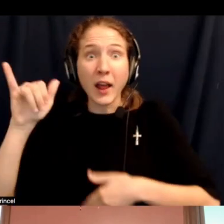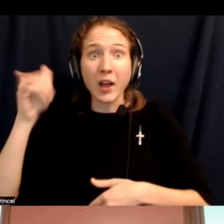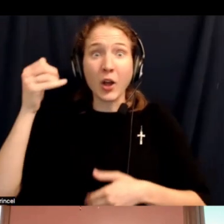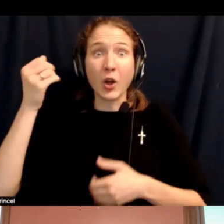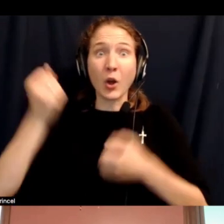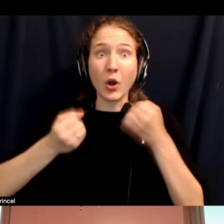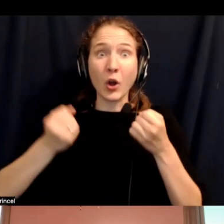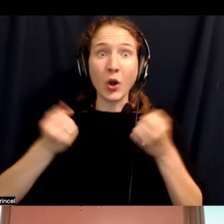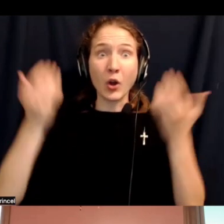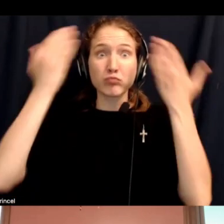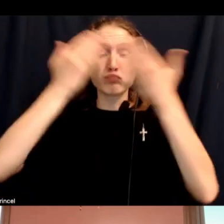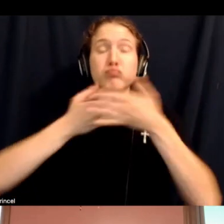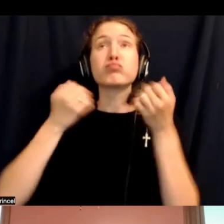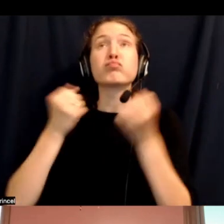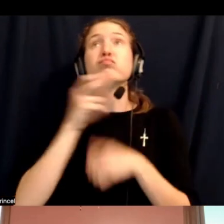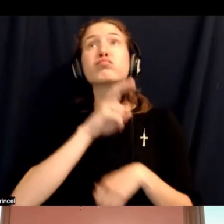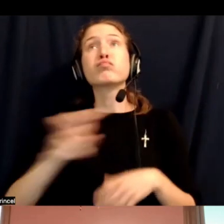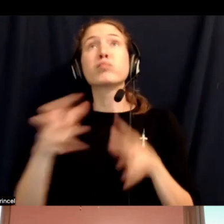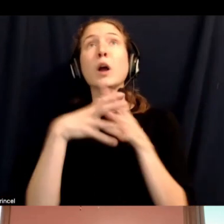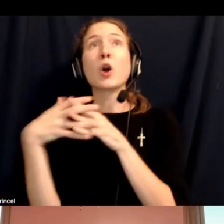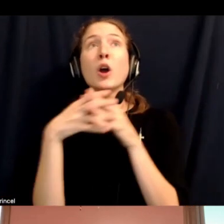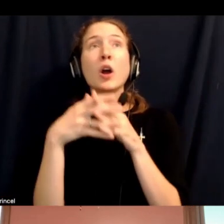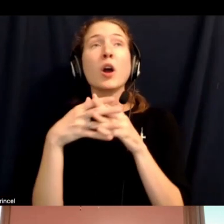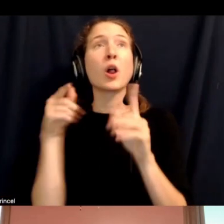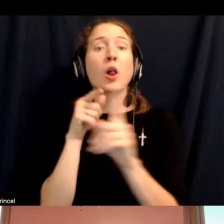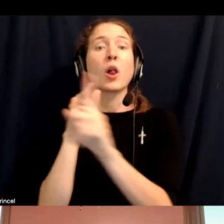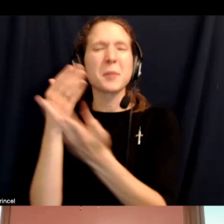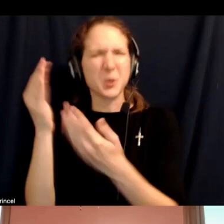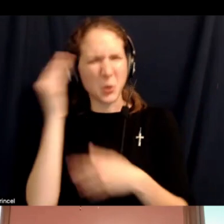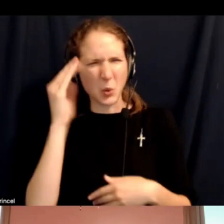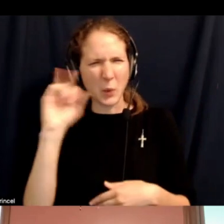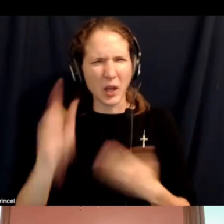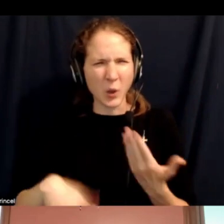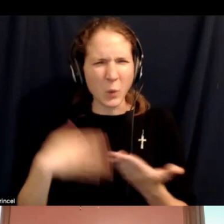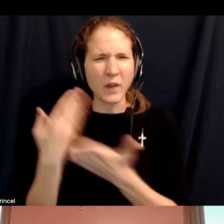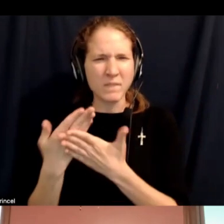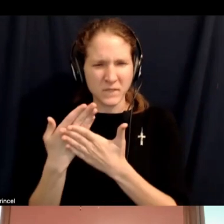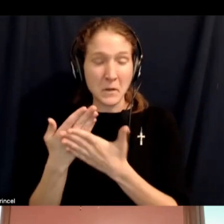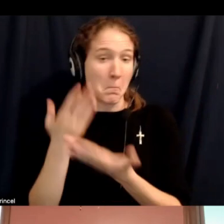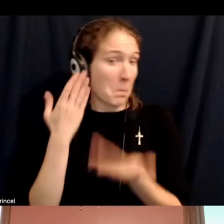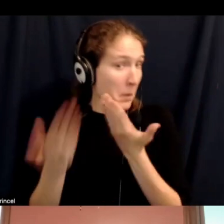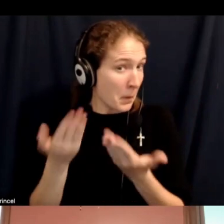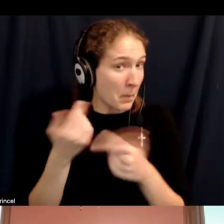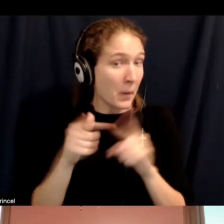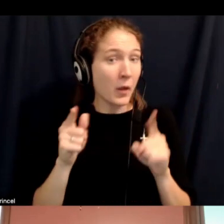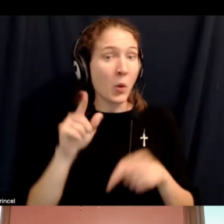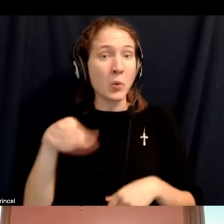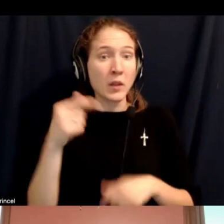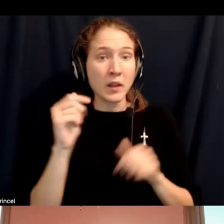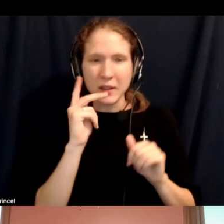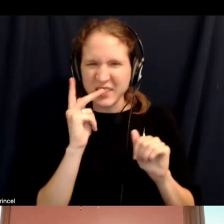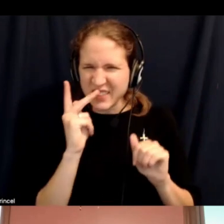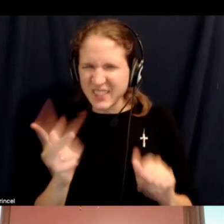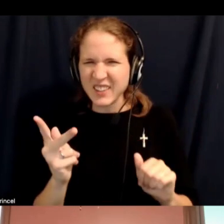at night. And that he may know where his destination is, but all he can see is what's